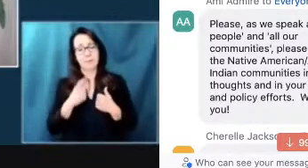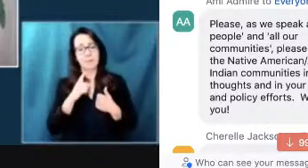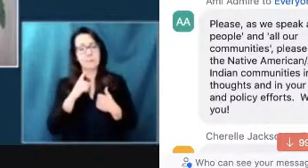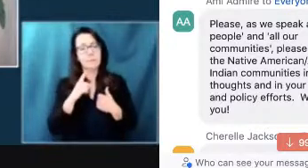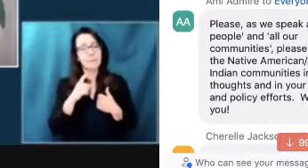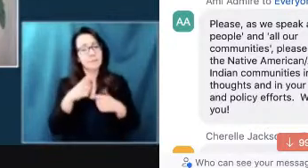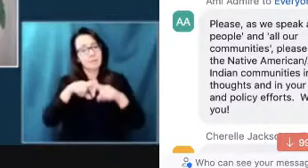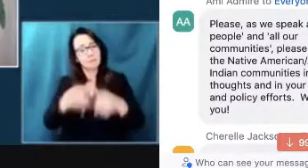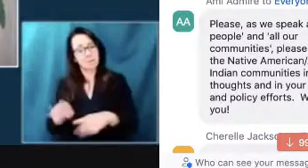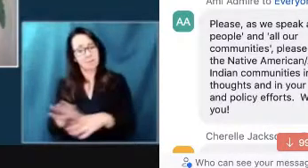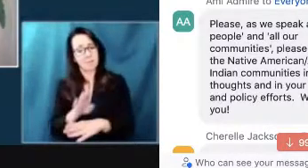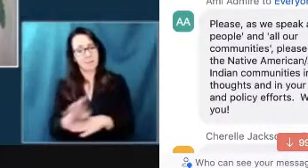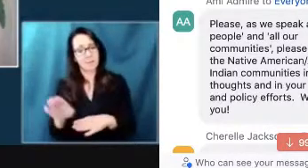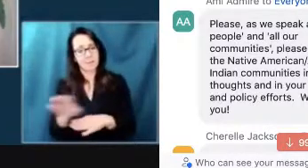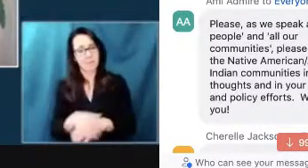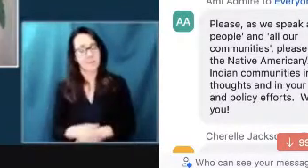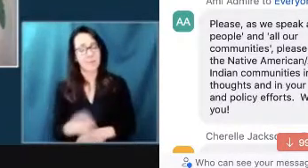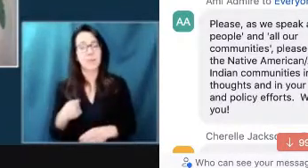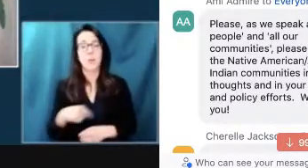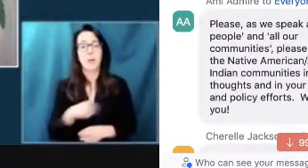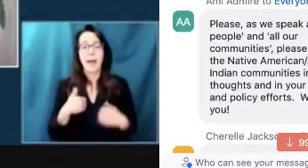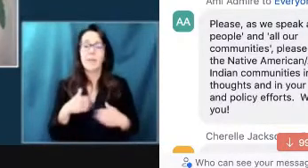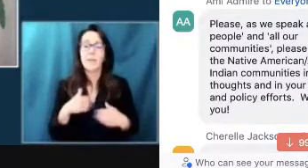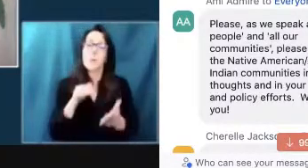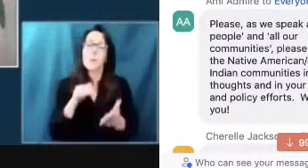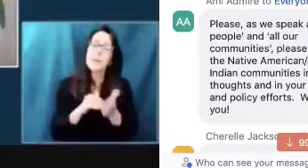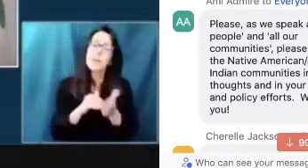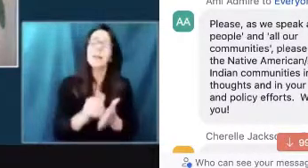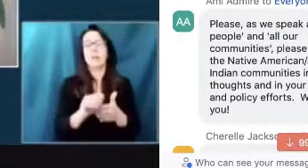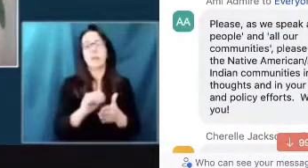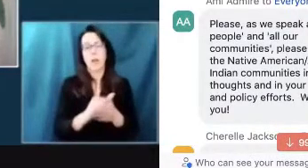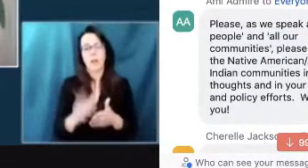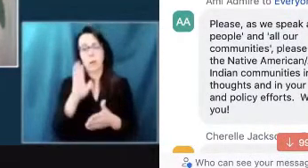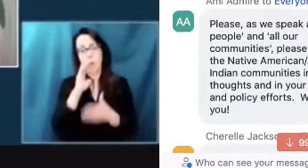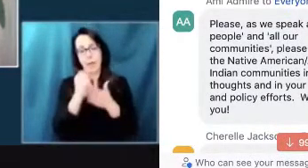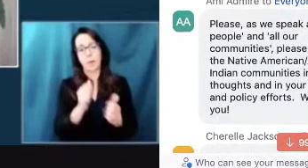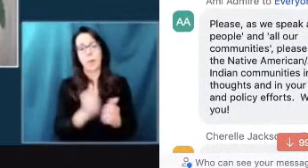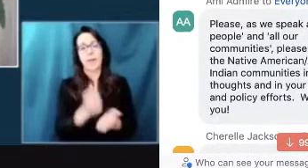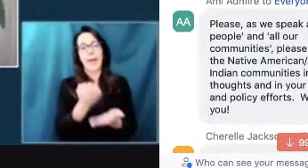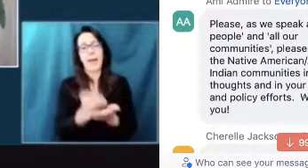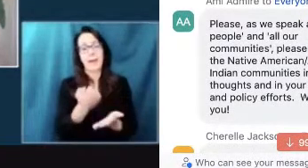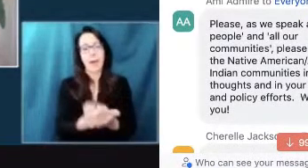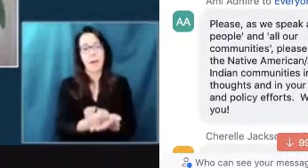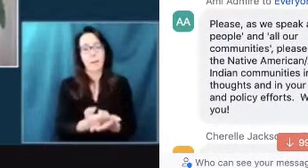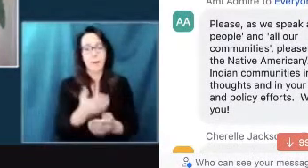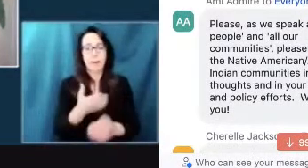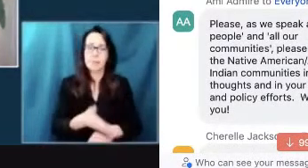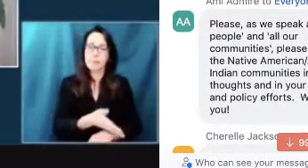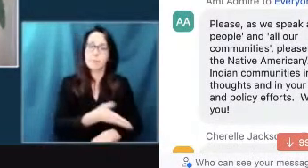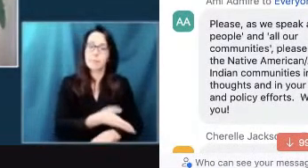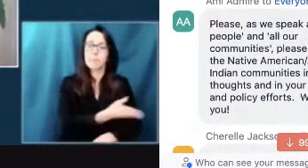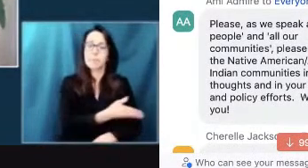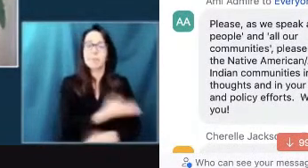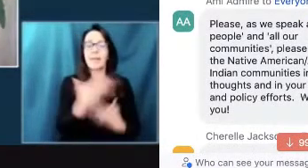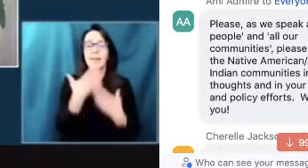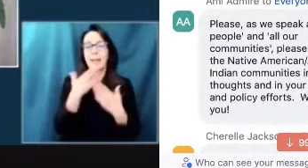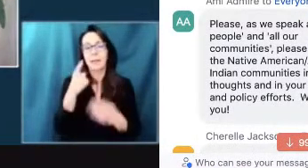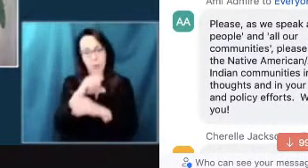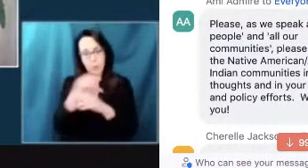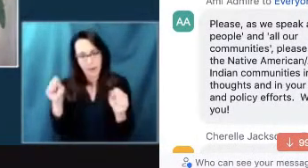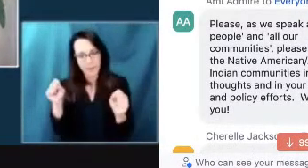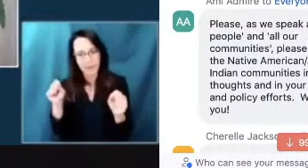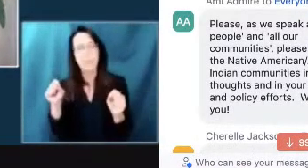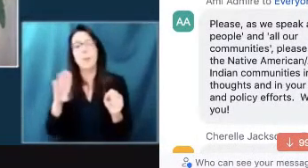help with the economic recovery, thanks to our Democratic majorities and President Biden, and despite Republican